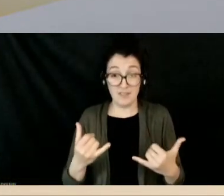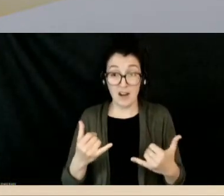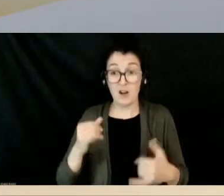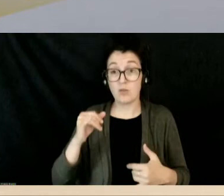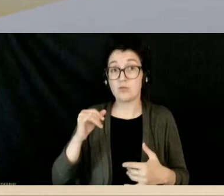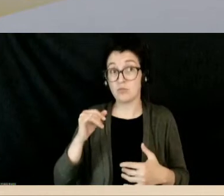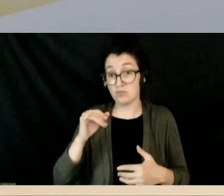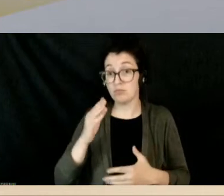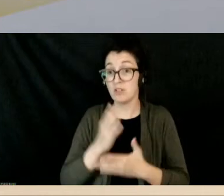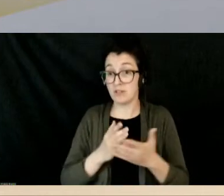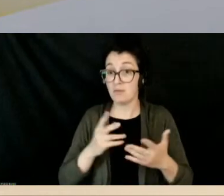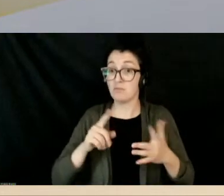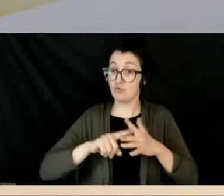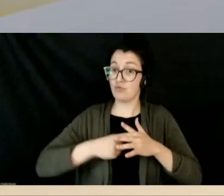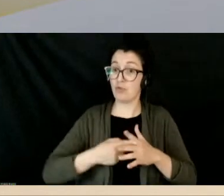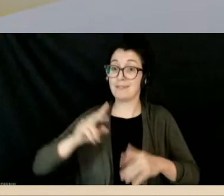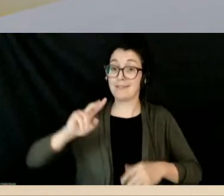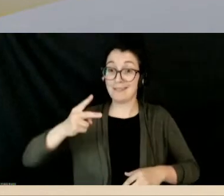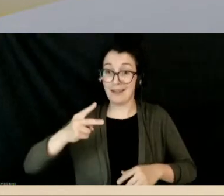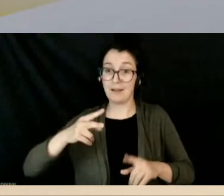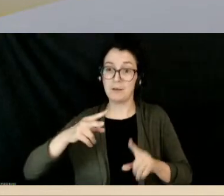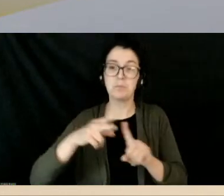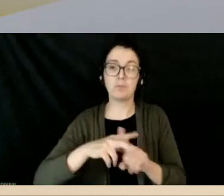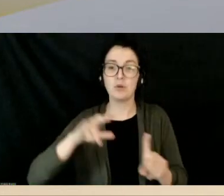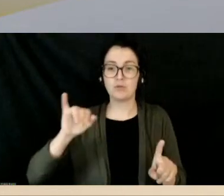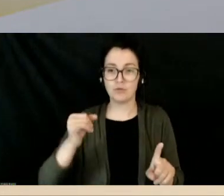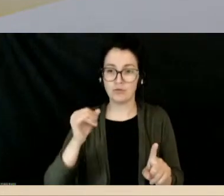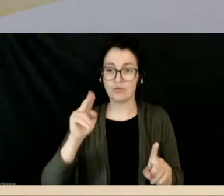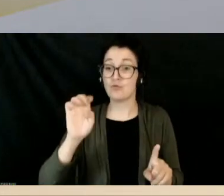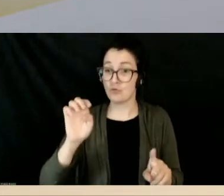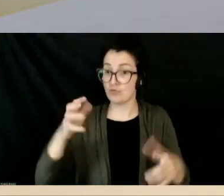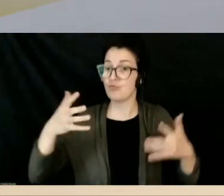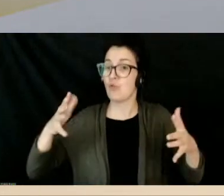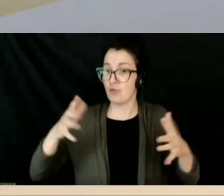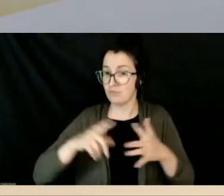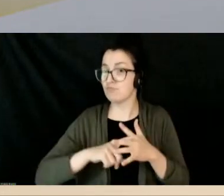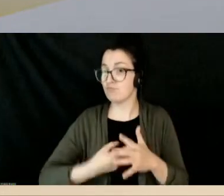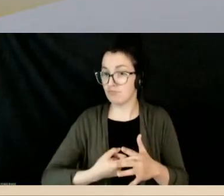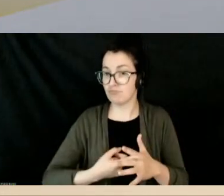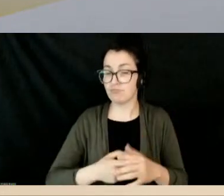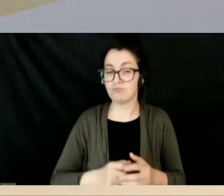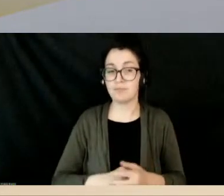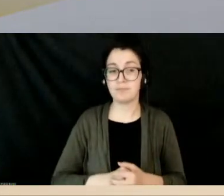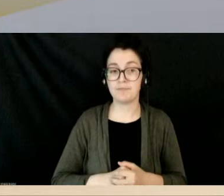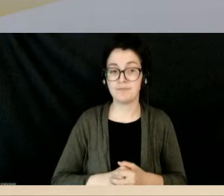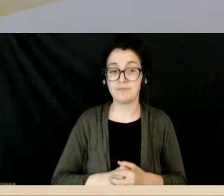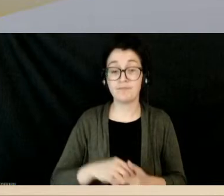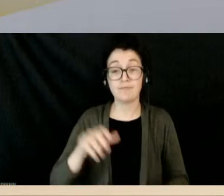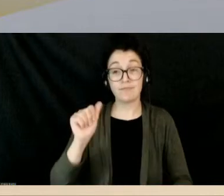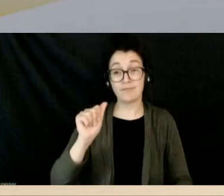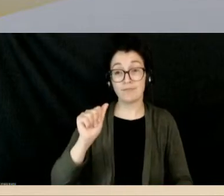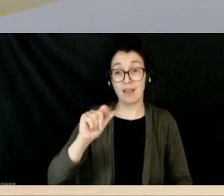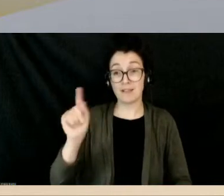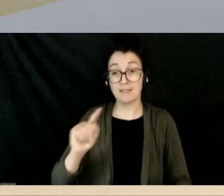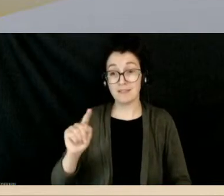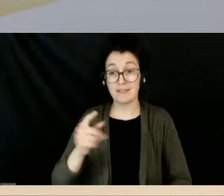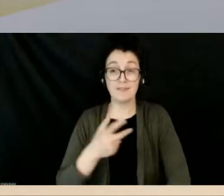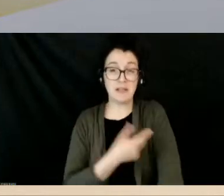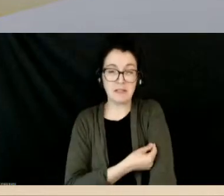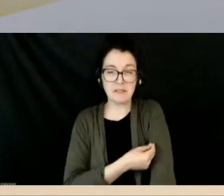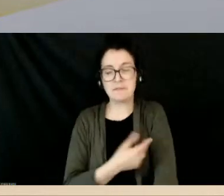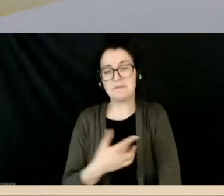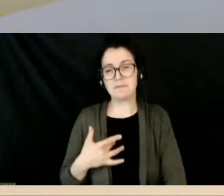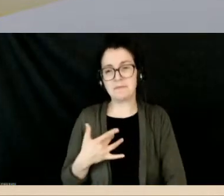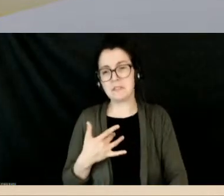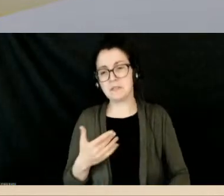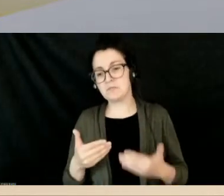many, many people. In terms of AstraZeneca, we anticipate within the next week, certainly I'm